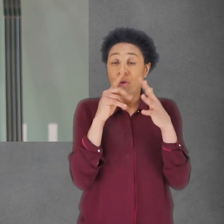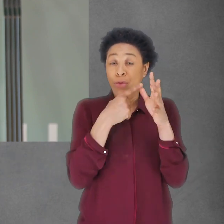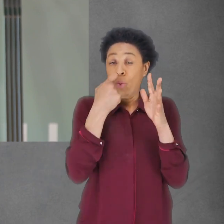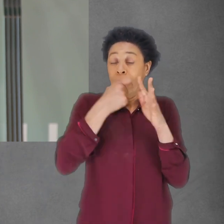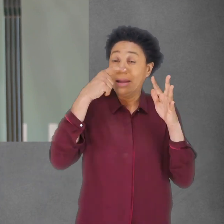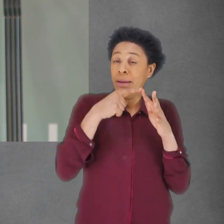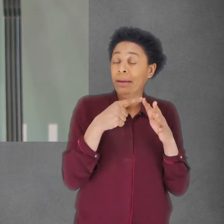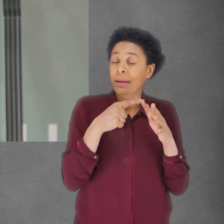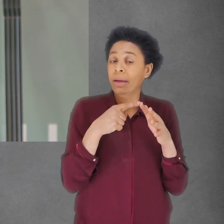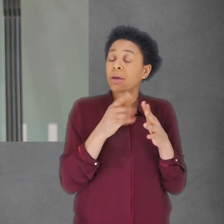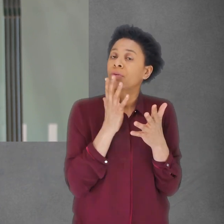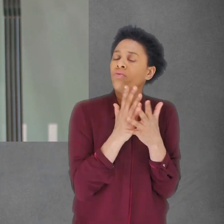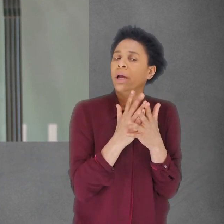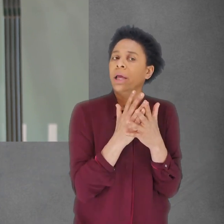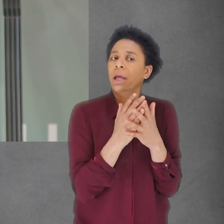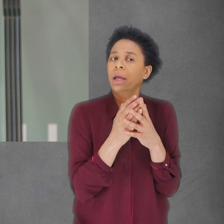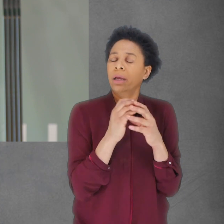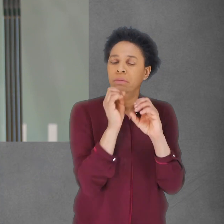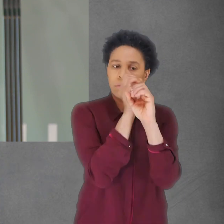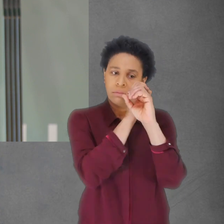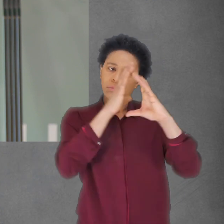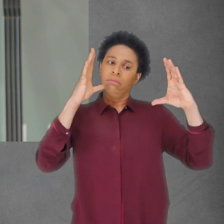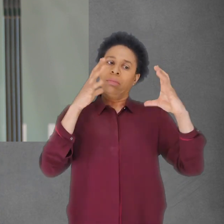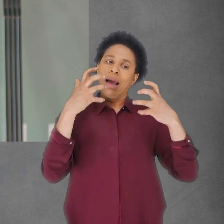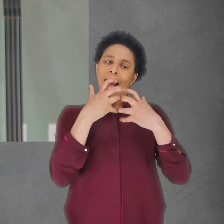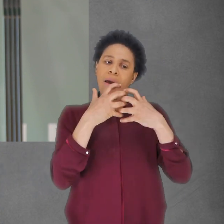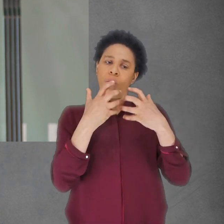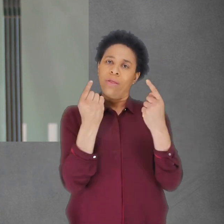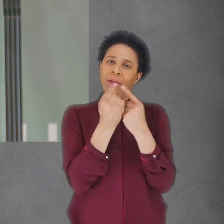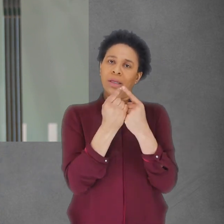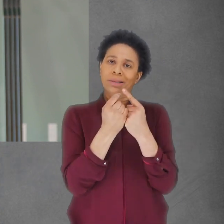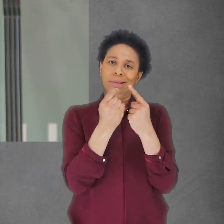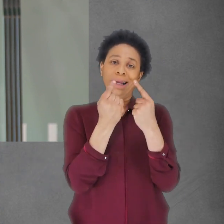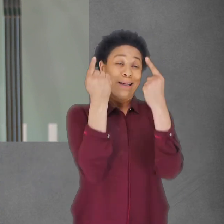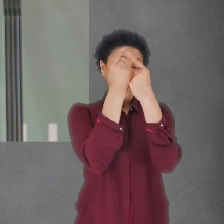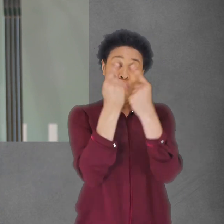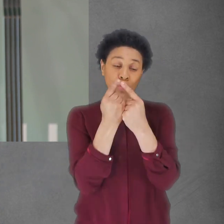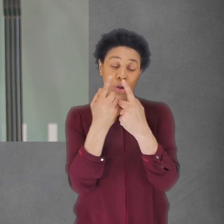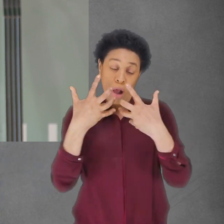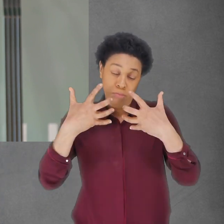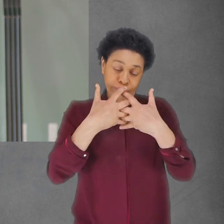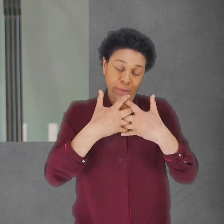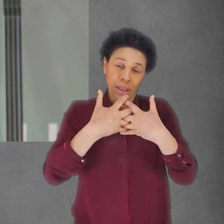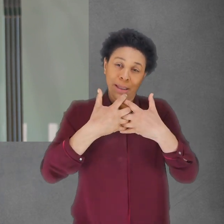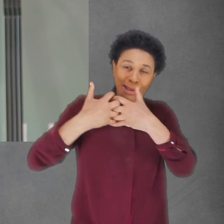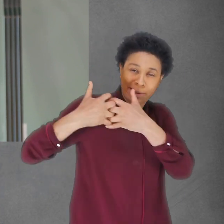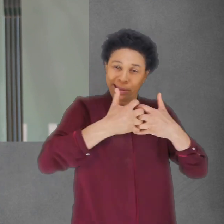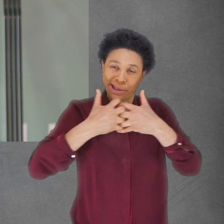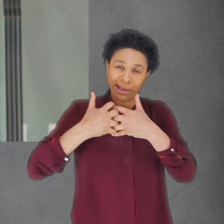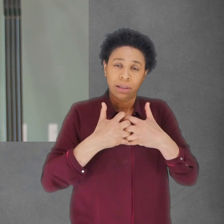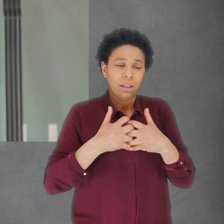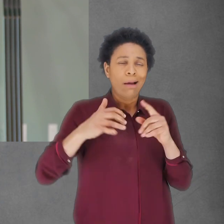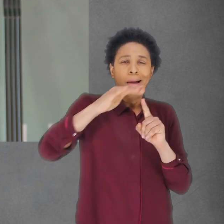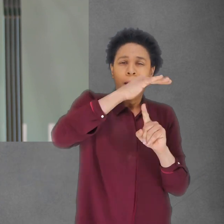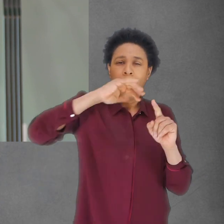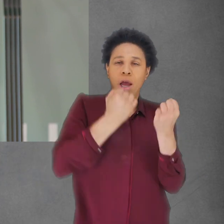in many different forms. And that really opens us up to this entanglement between climate change, race